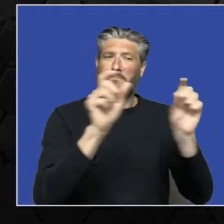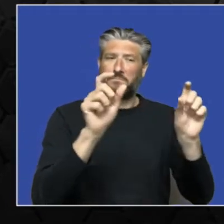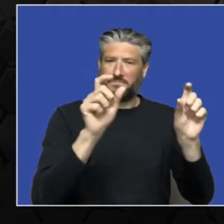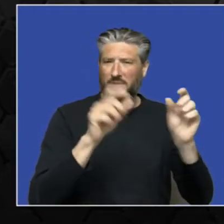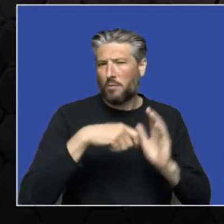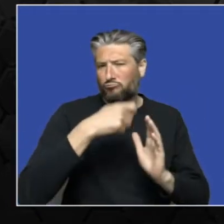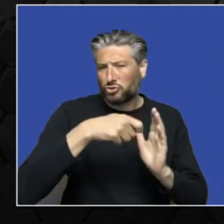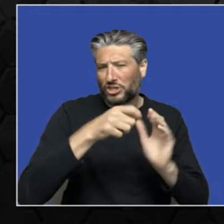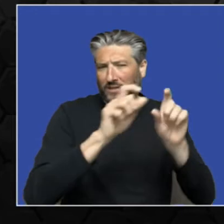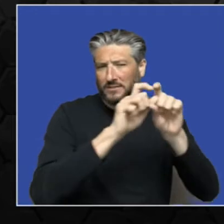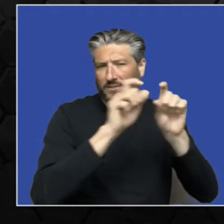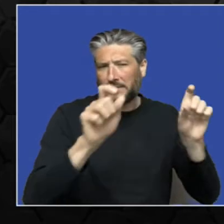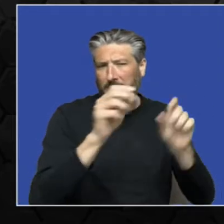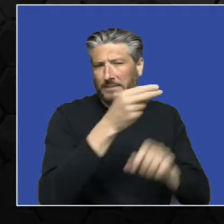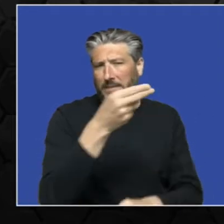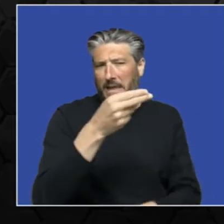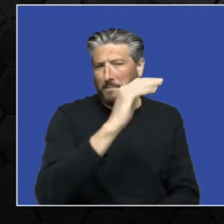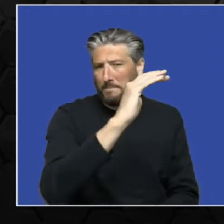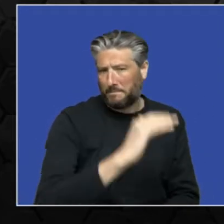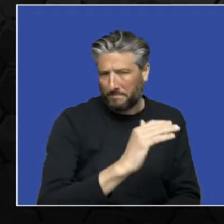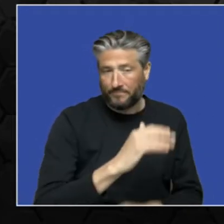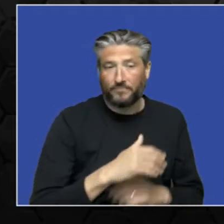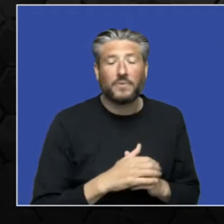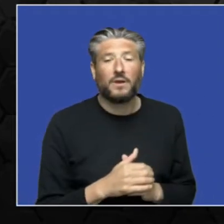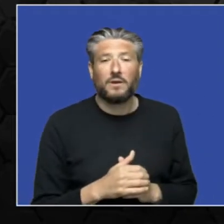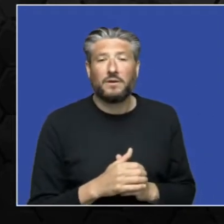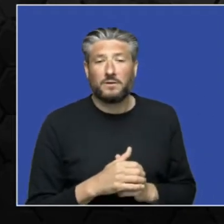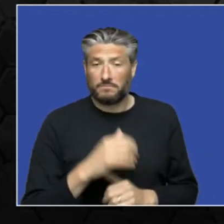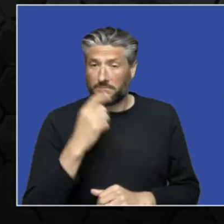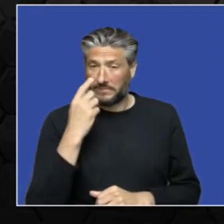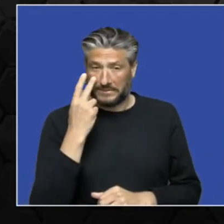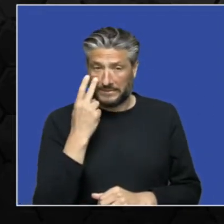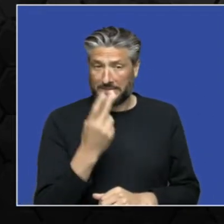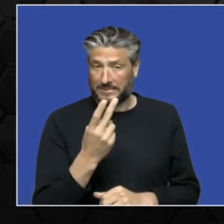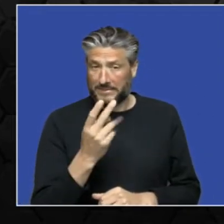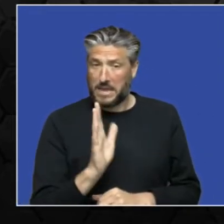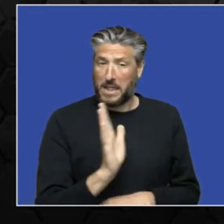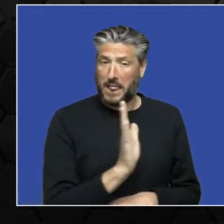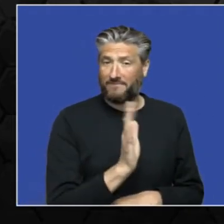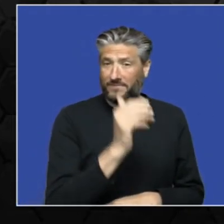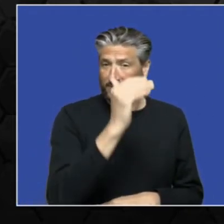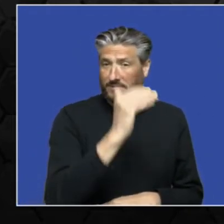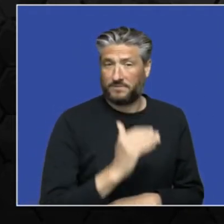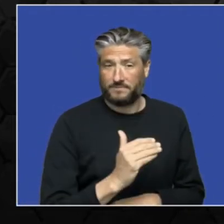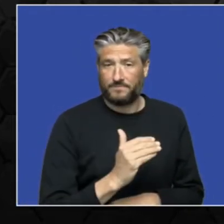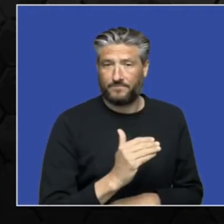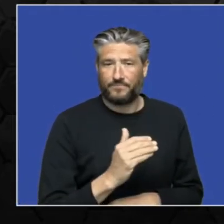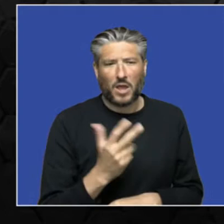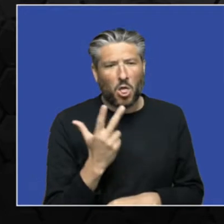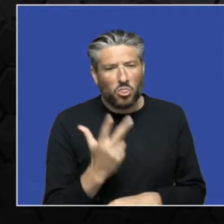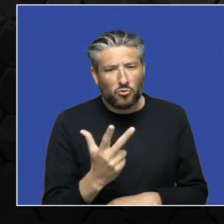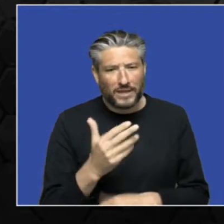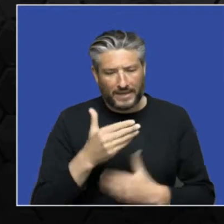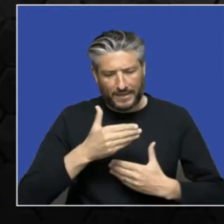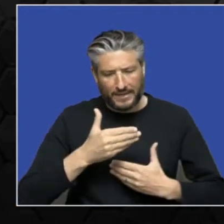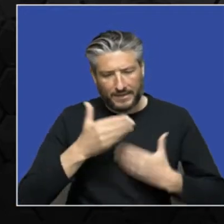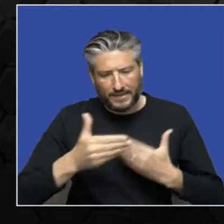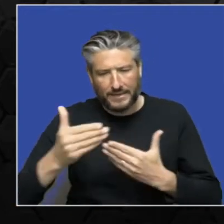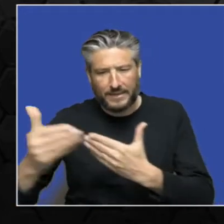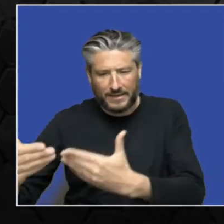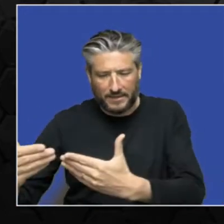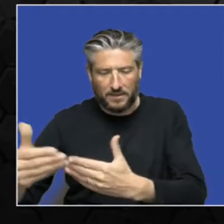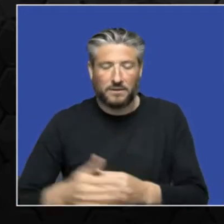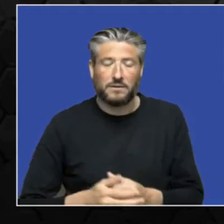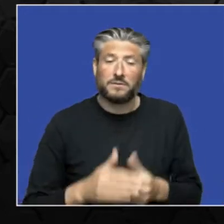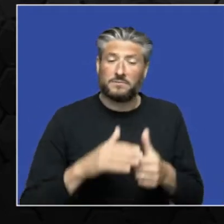can see the process in Lope consists of 3 steps. First, we need to upload some images as